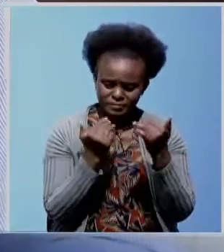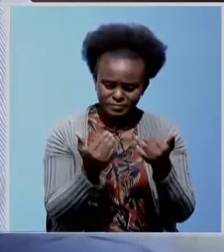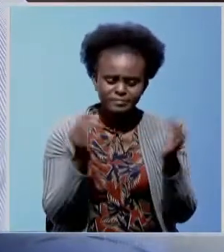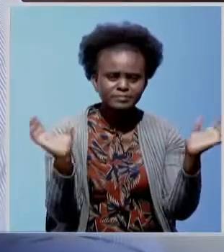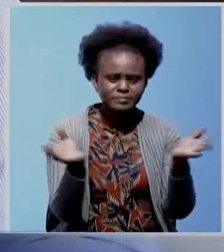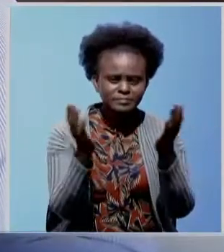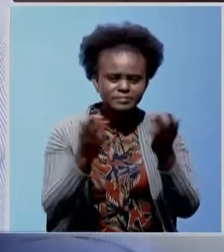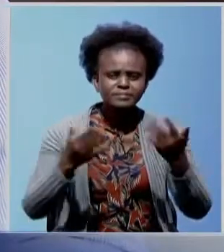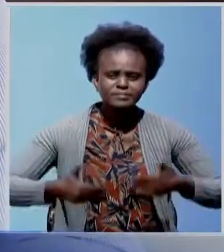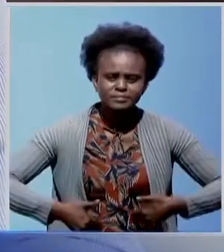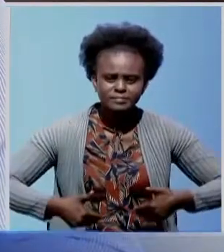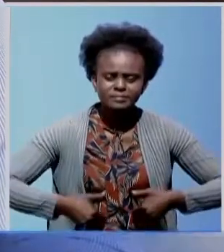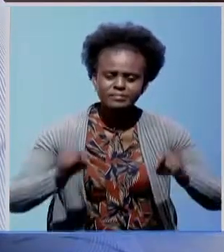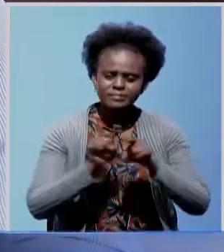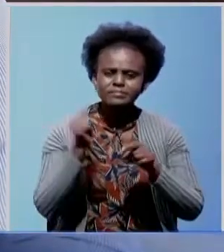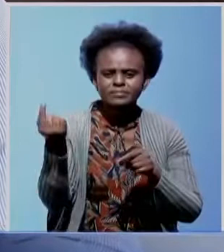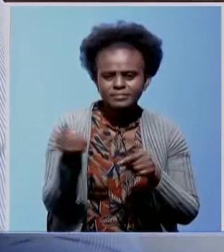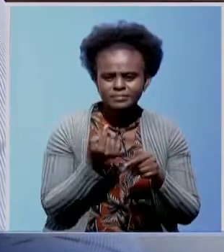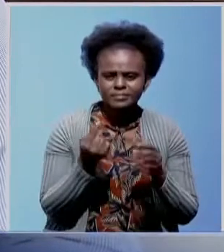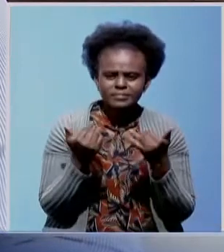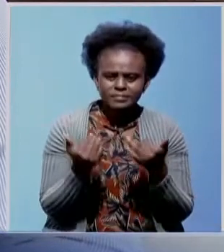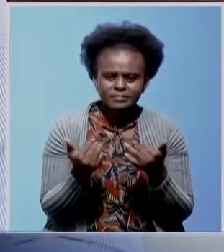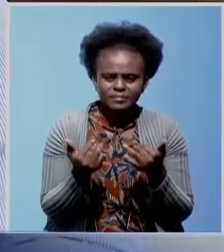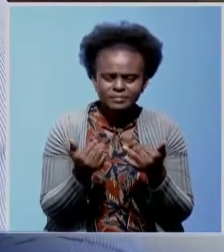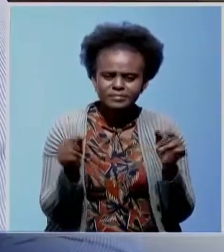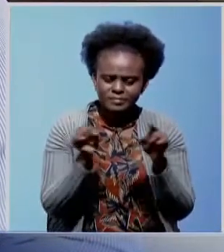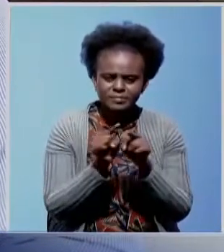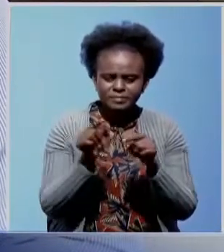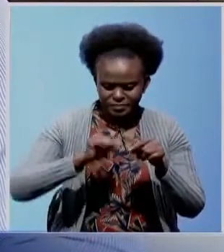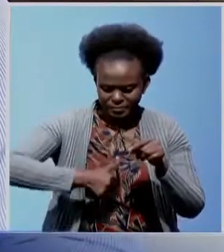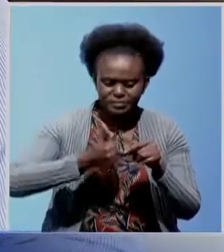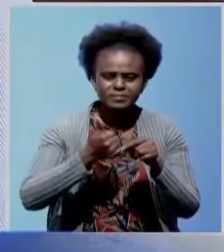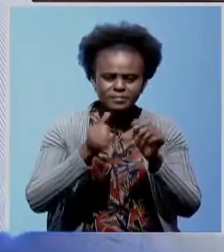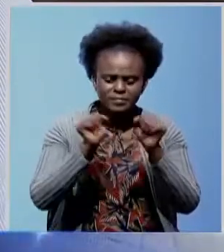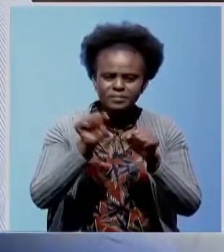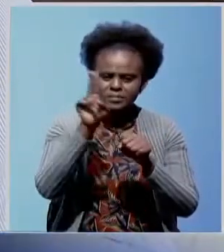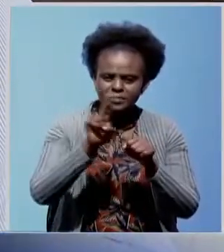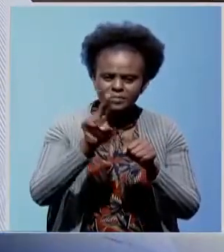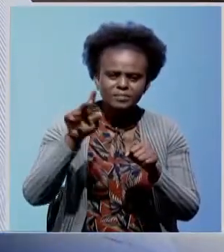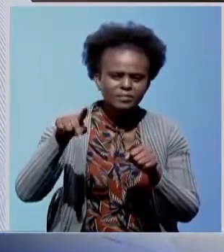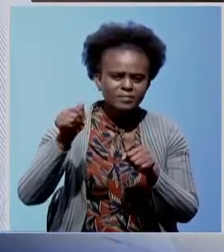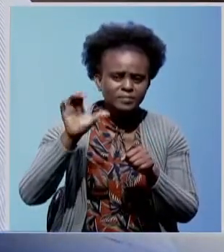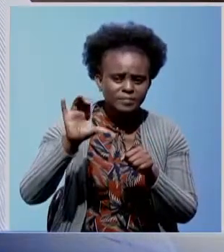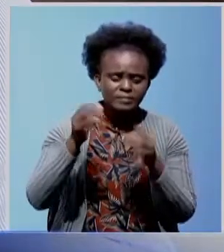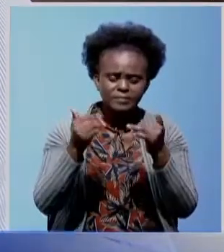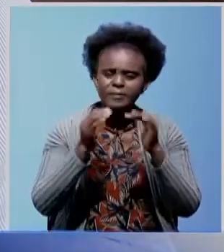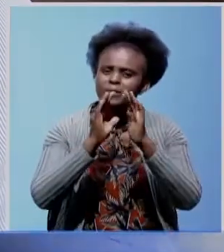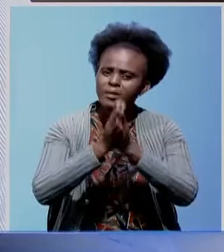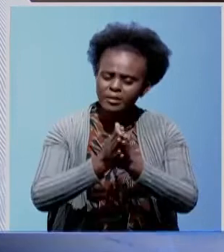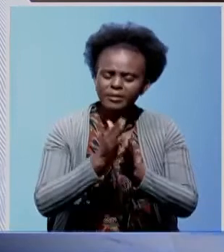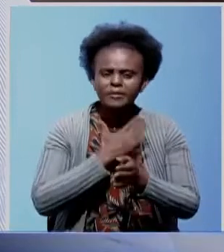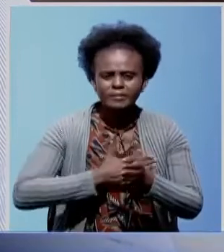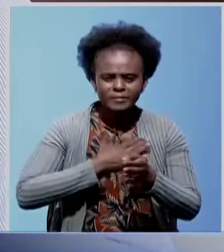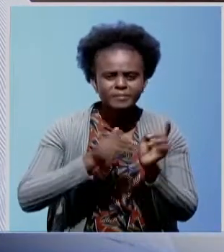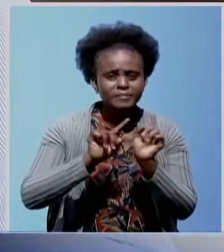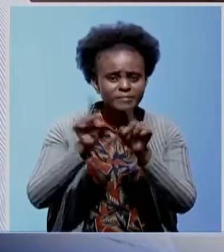youth, to actually come forward, and, stand on the PAC ticket. My appeal to the general public is that please go and verify